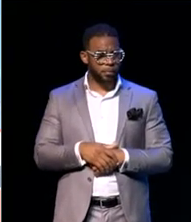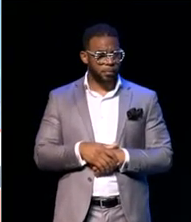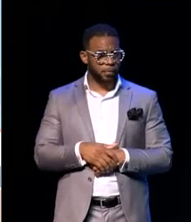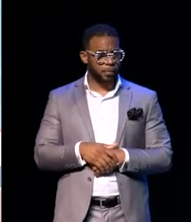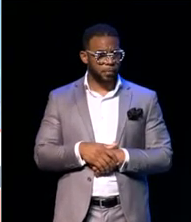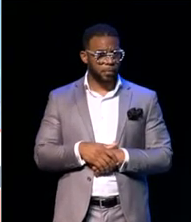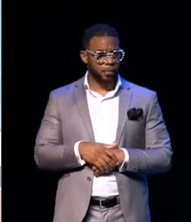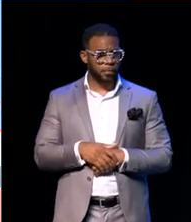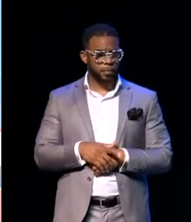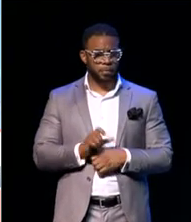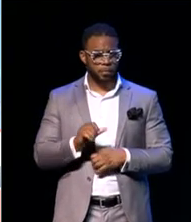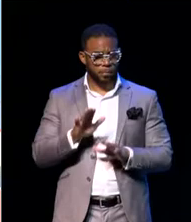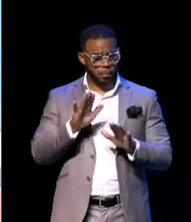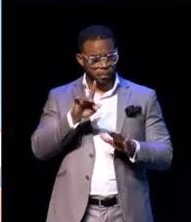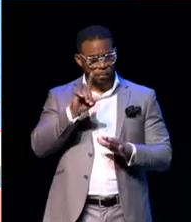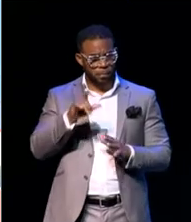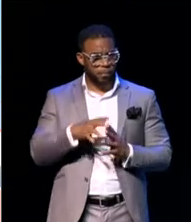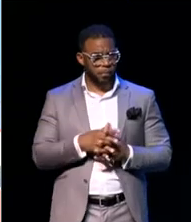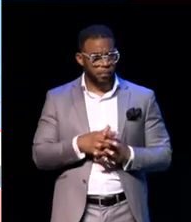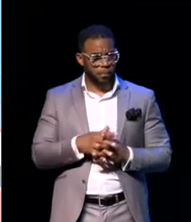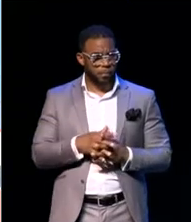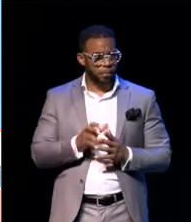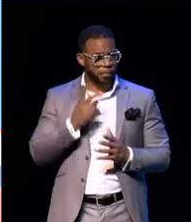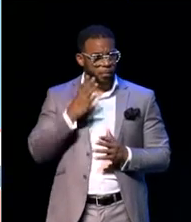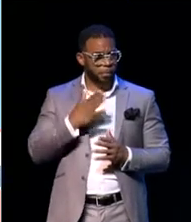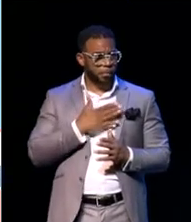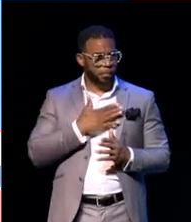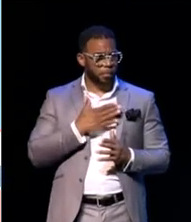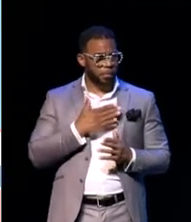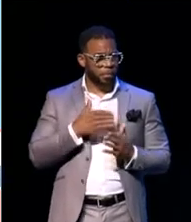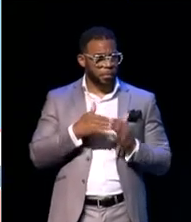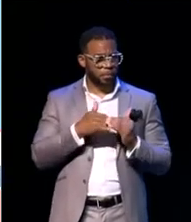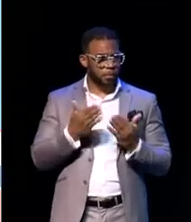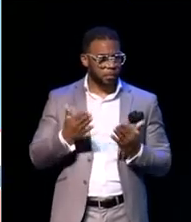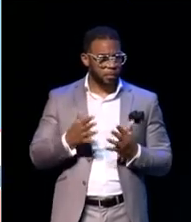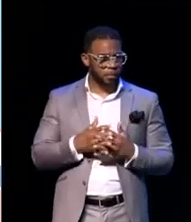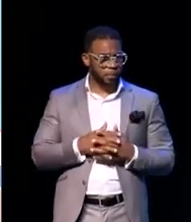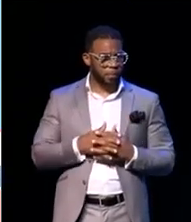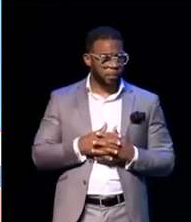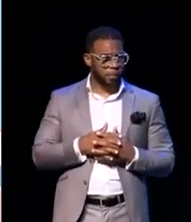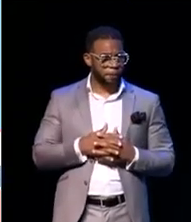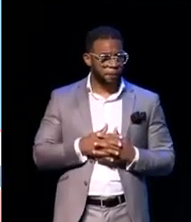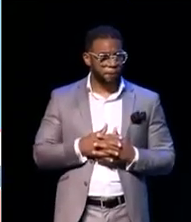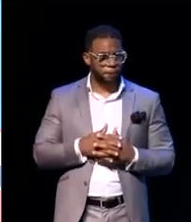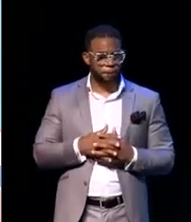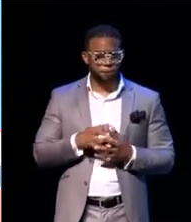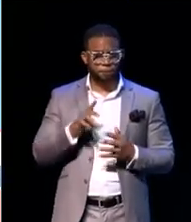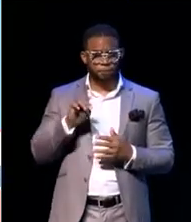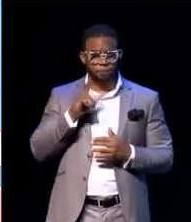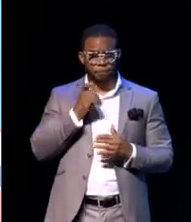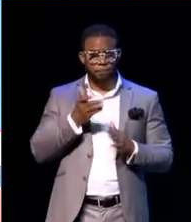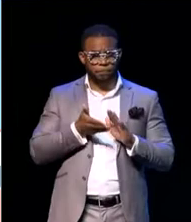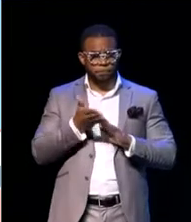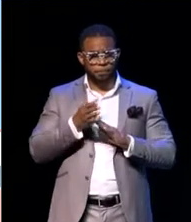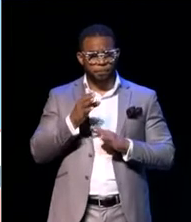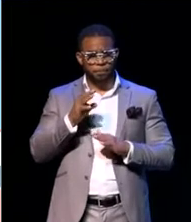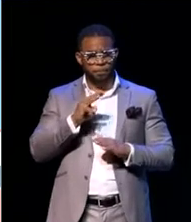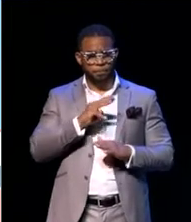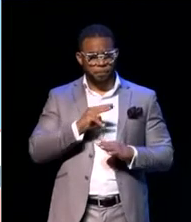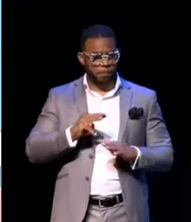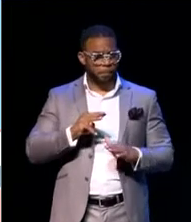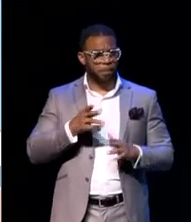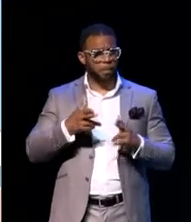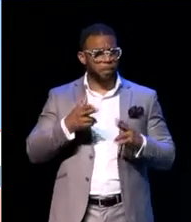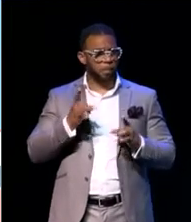So, it's an excellent question, and I see my colleague here, Linda, who's running the mayor's gun